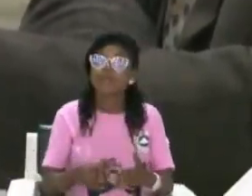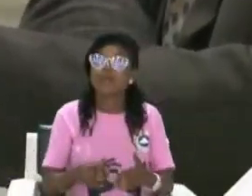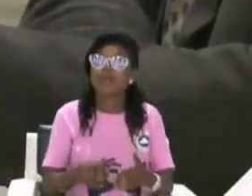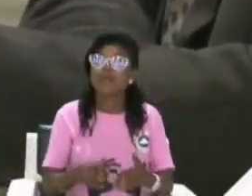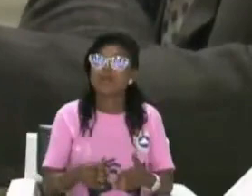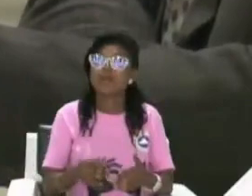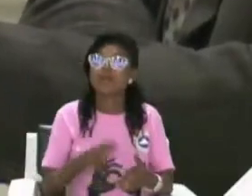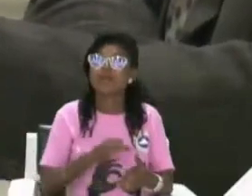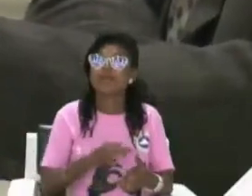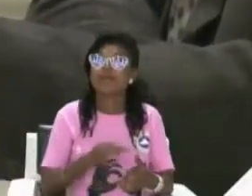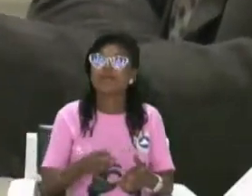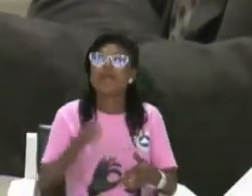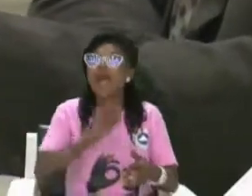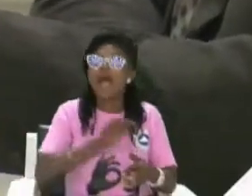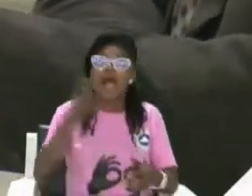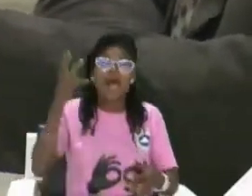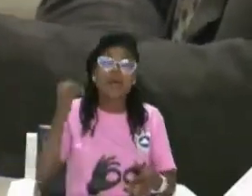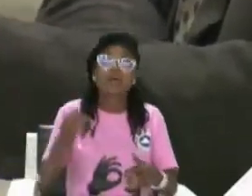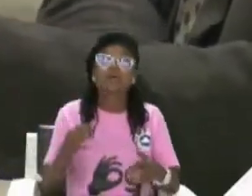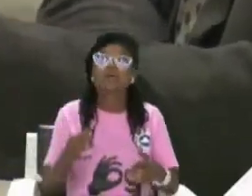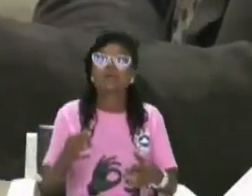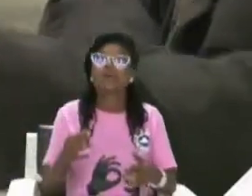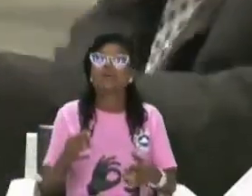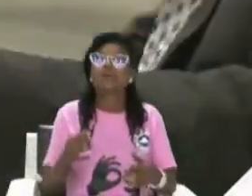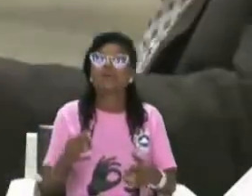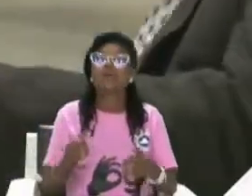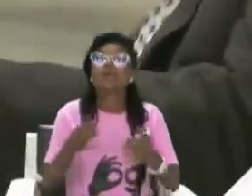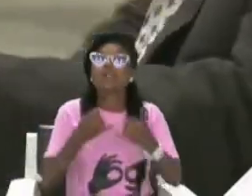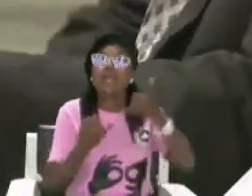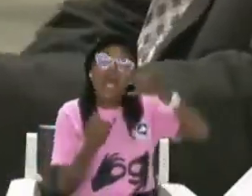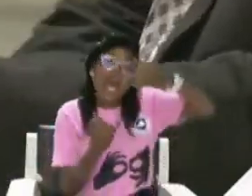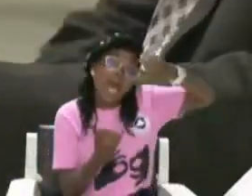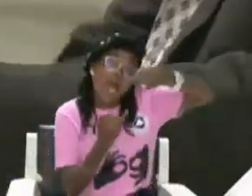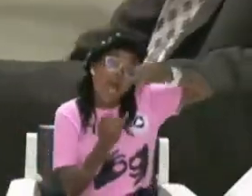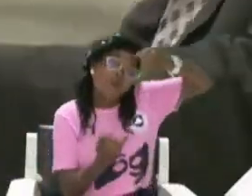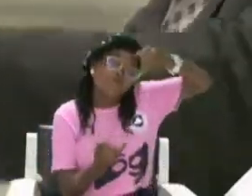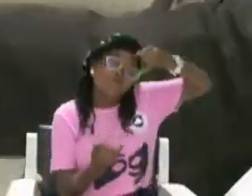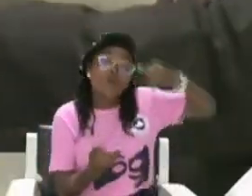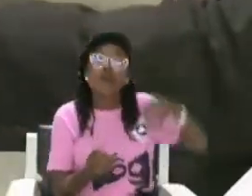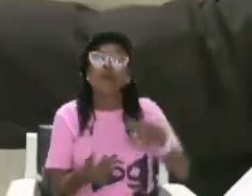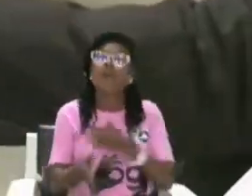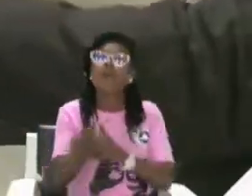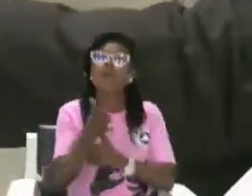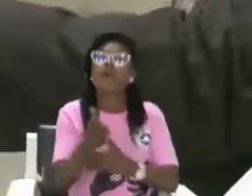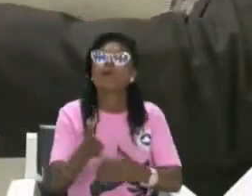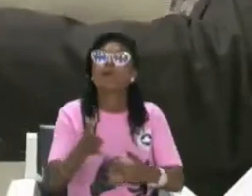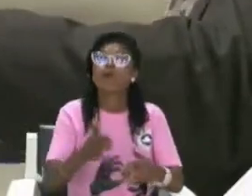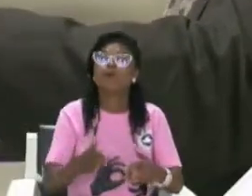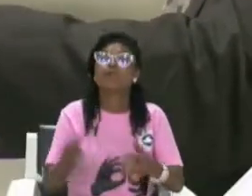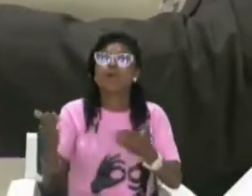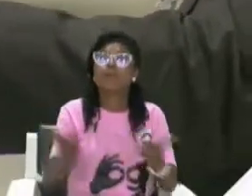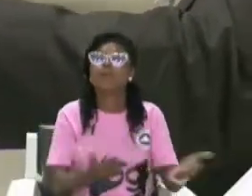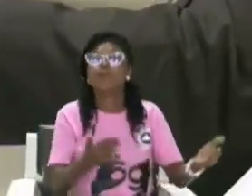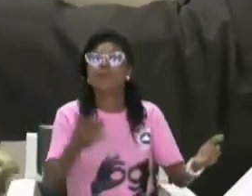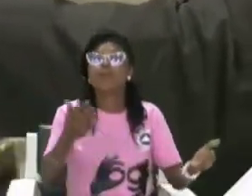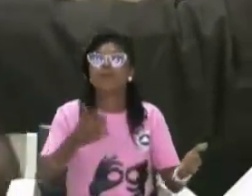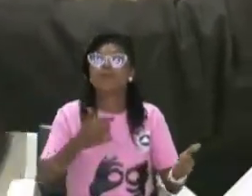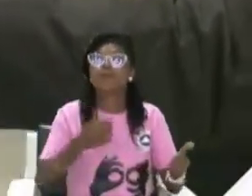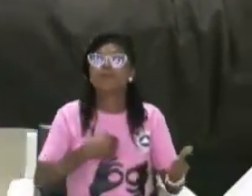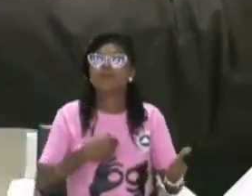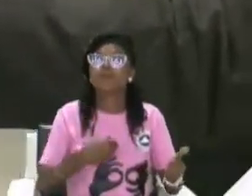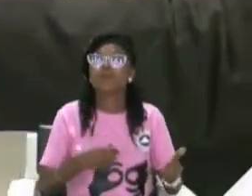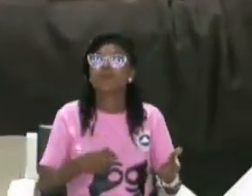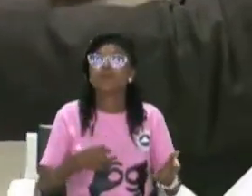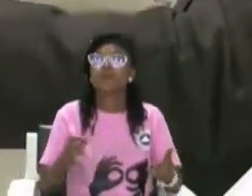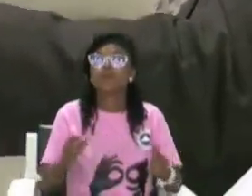is my phone. I was dry, like somebody that has HIV. But God, bring me back to life. Yeah, ma'am. Doctor